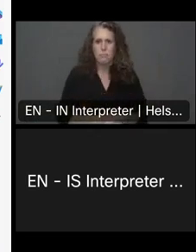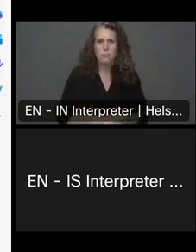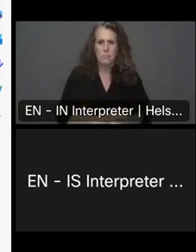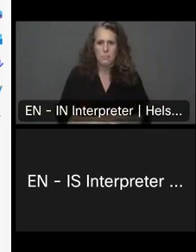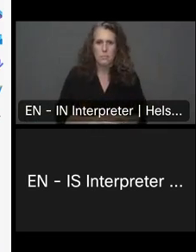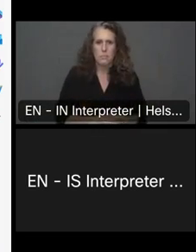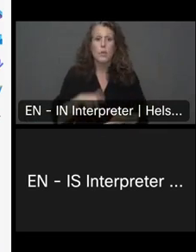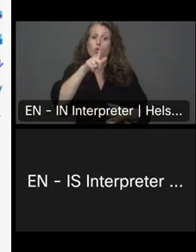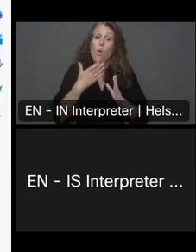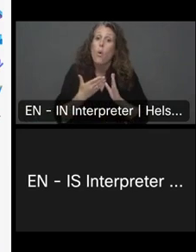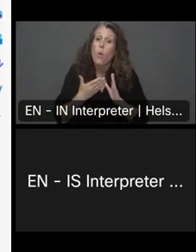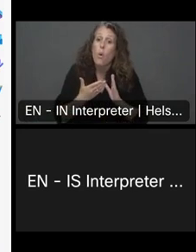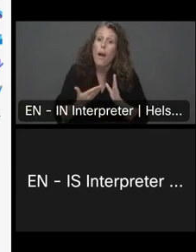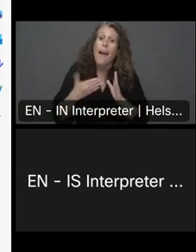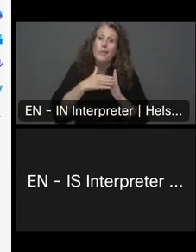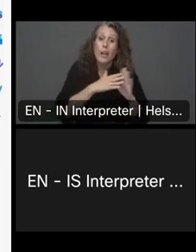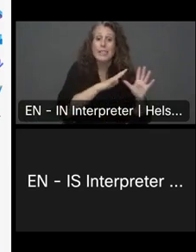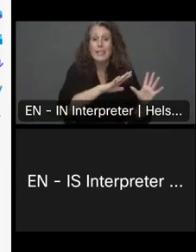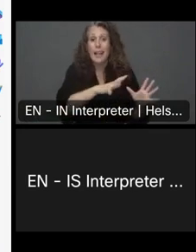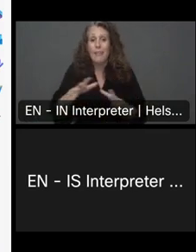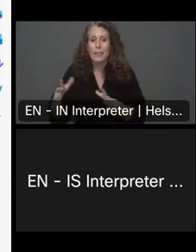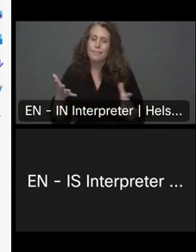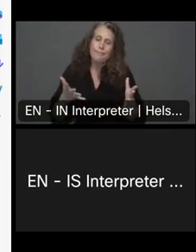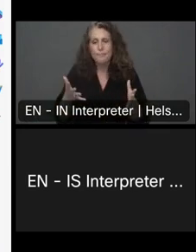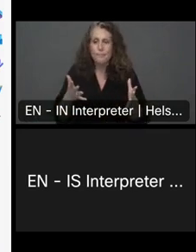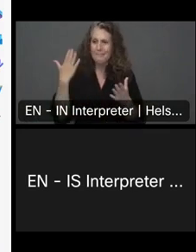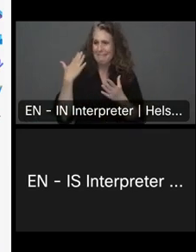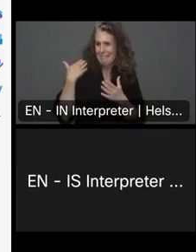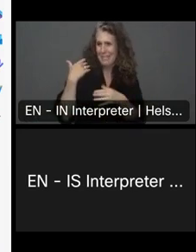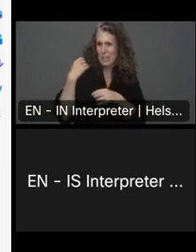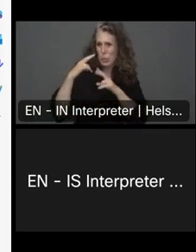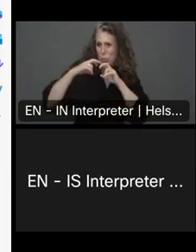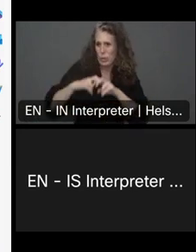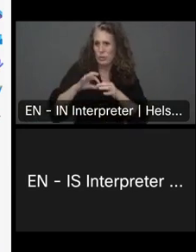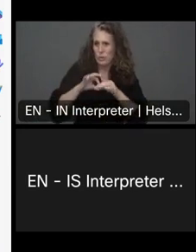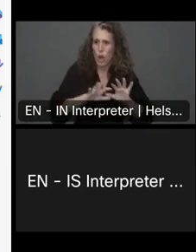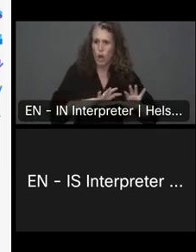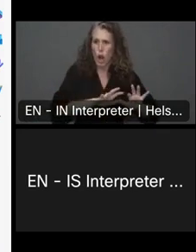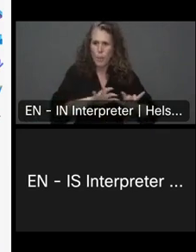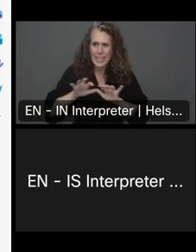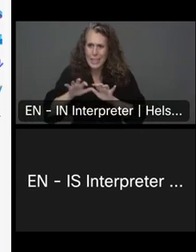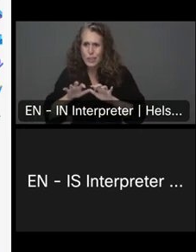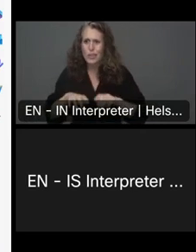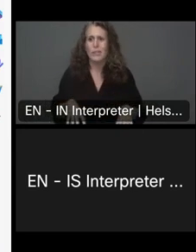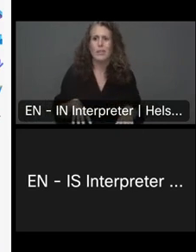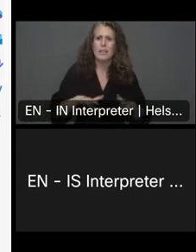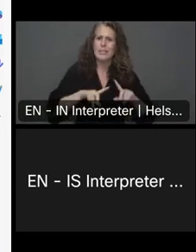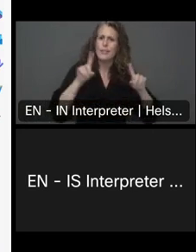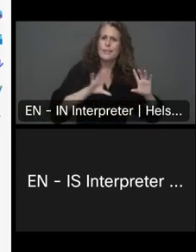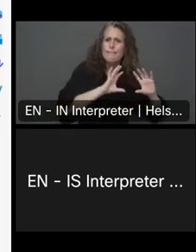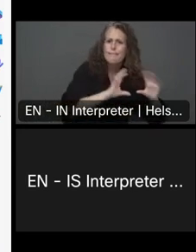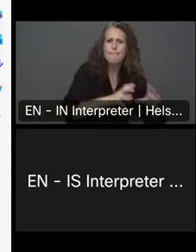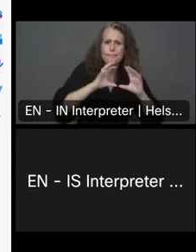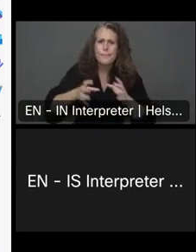negation, but a lot of recent work on using computational methods and using psychological